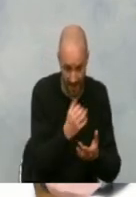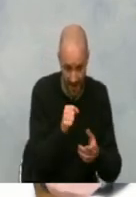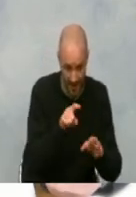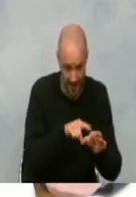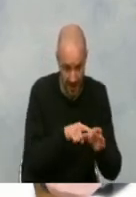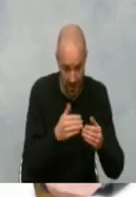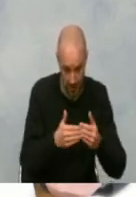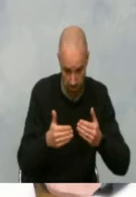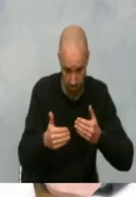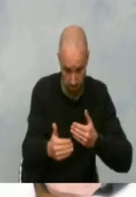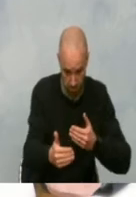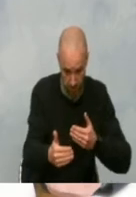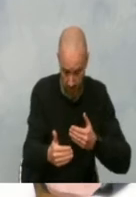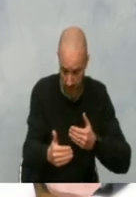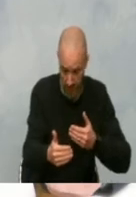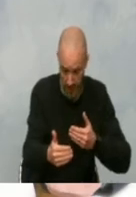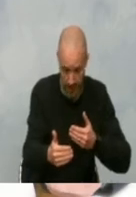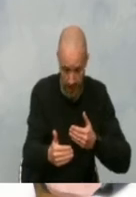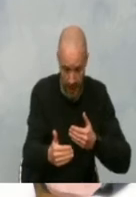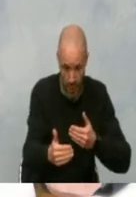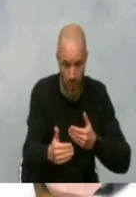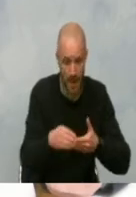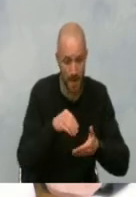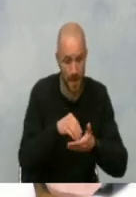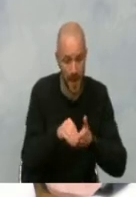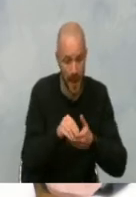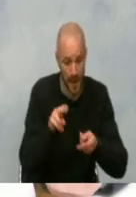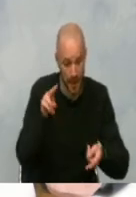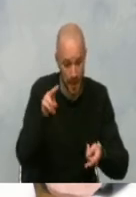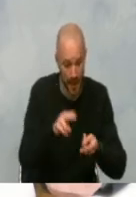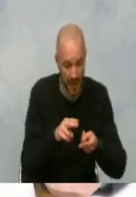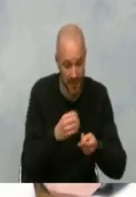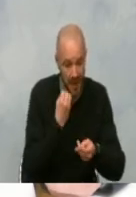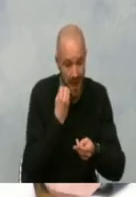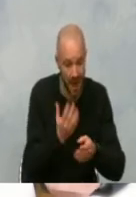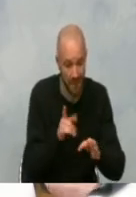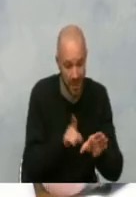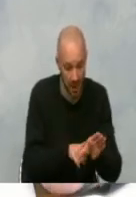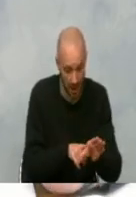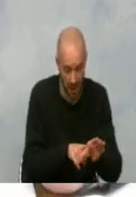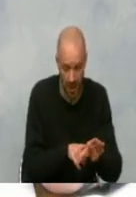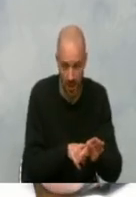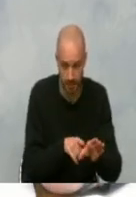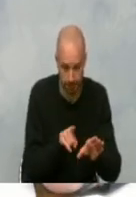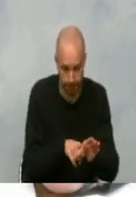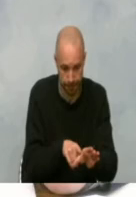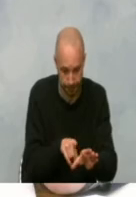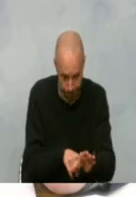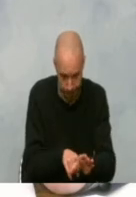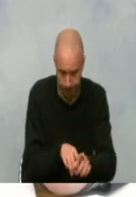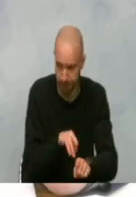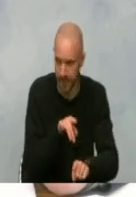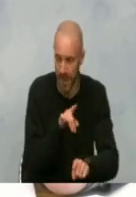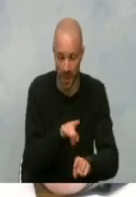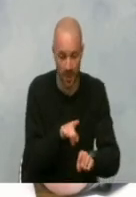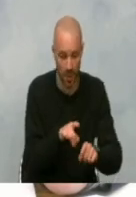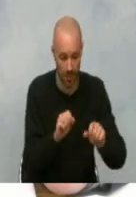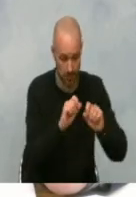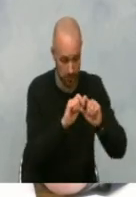30, we would pay less each year. There's a point made at the foot